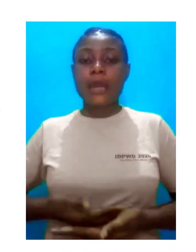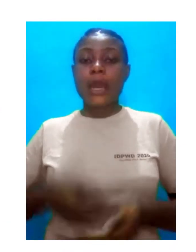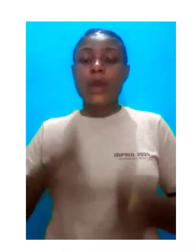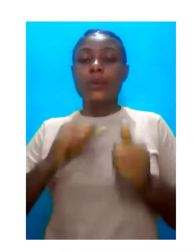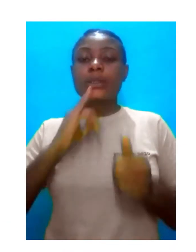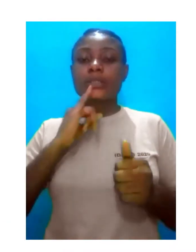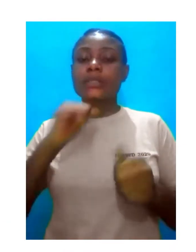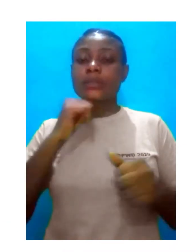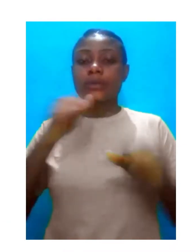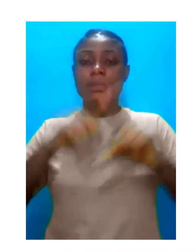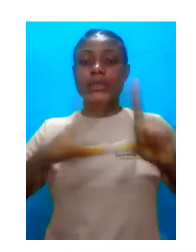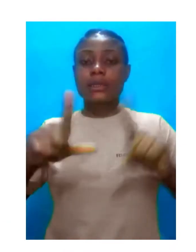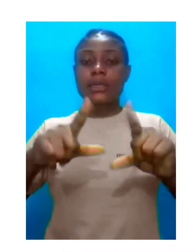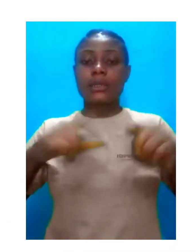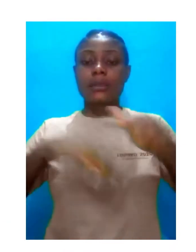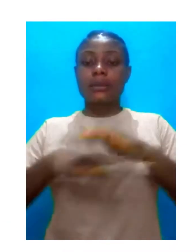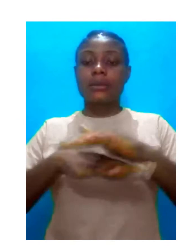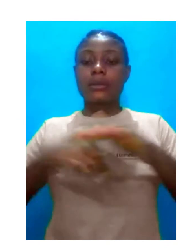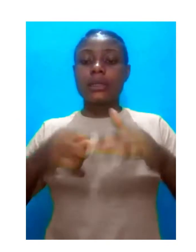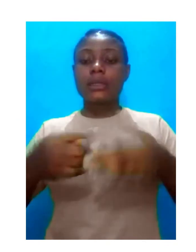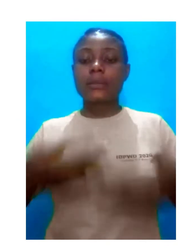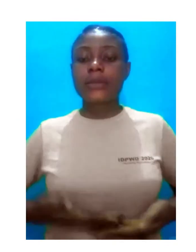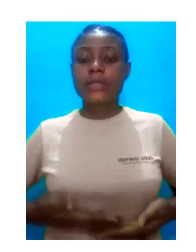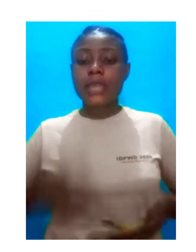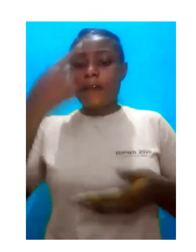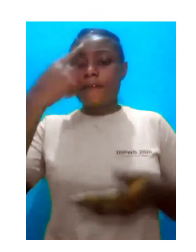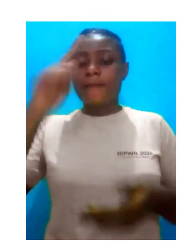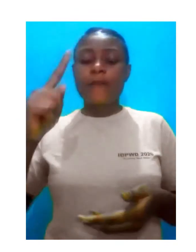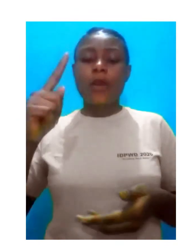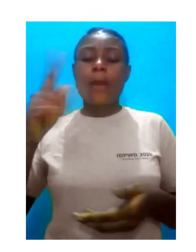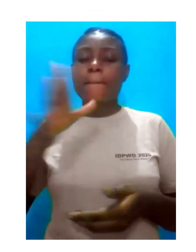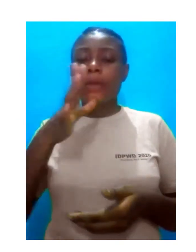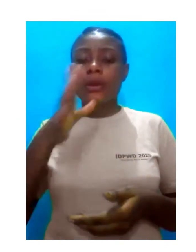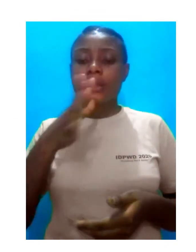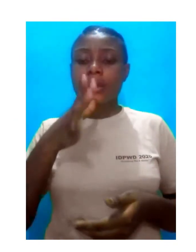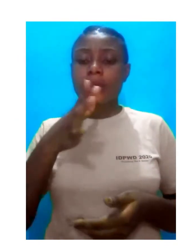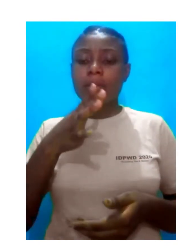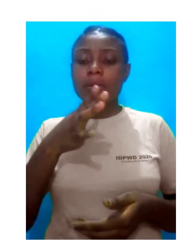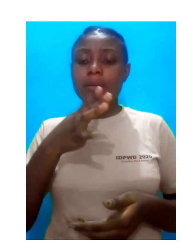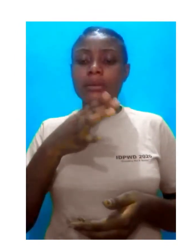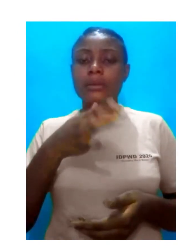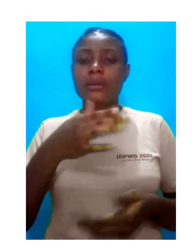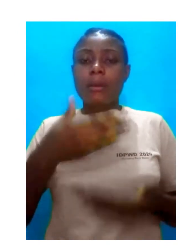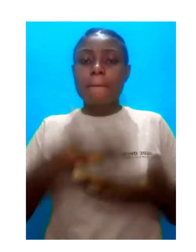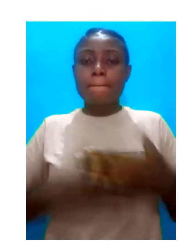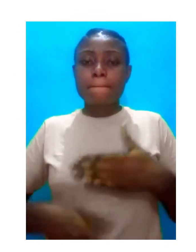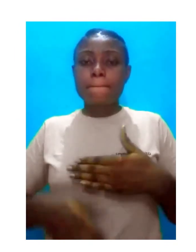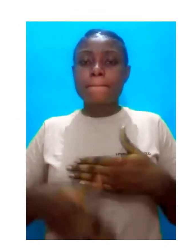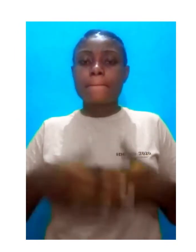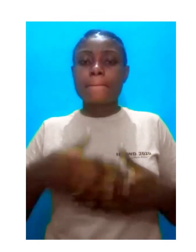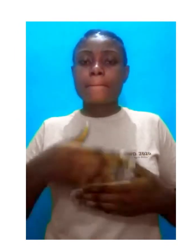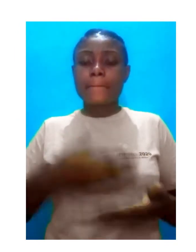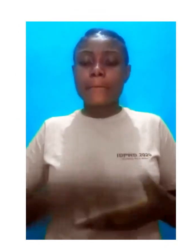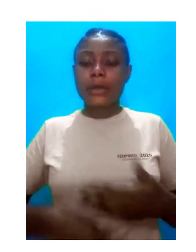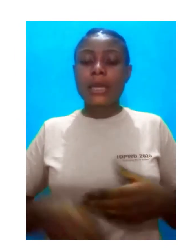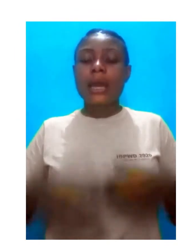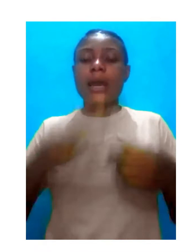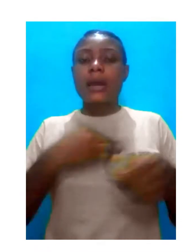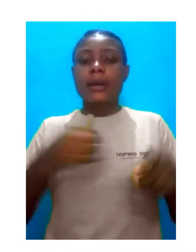breast, as opposed to the father, which is not signed under the breast. For mother,